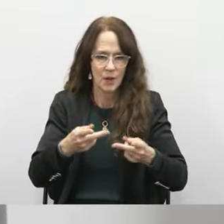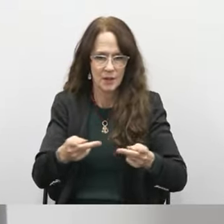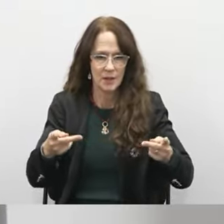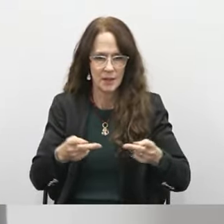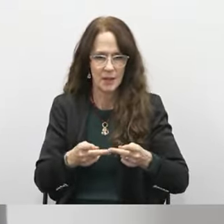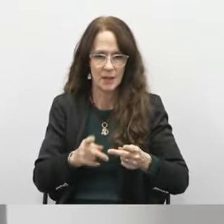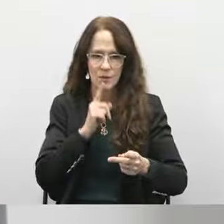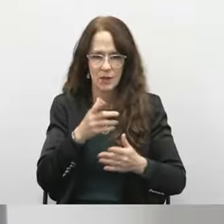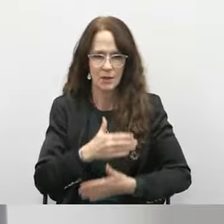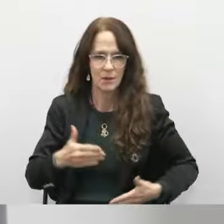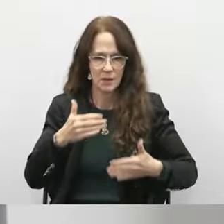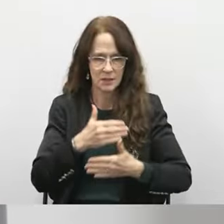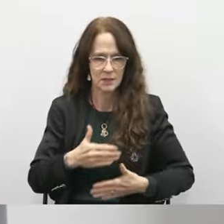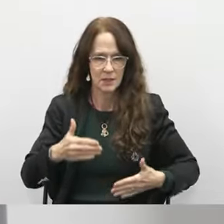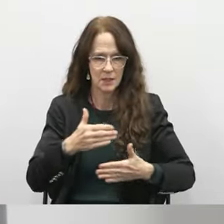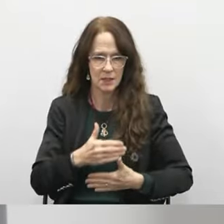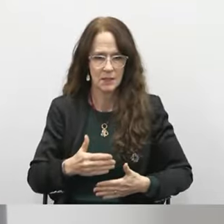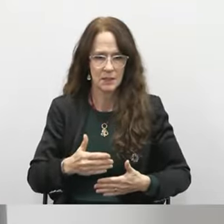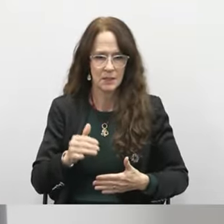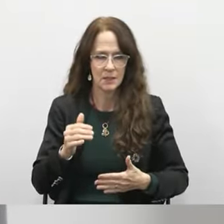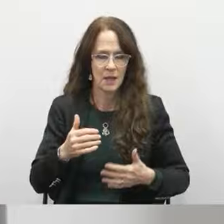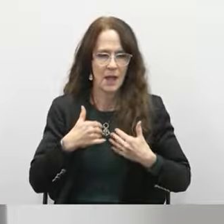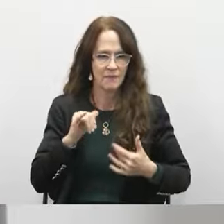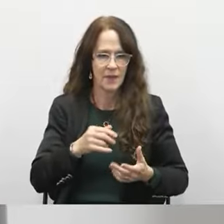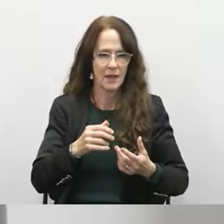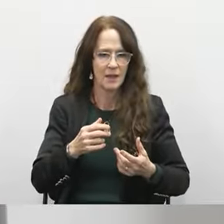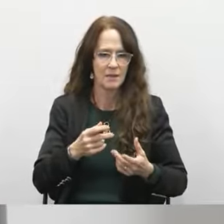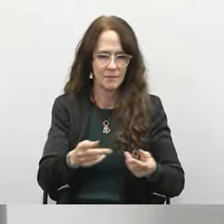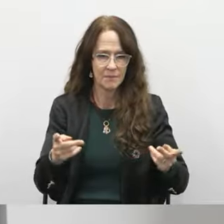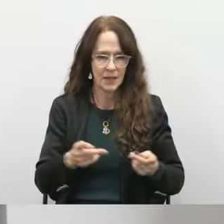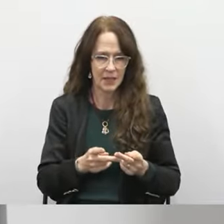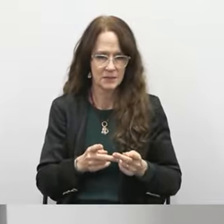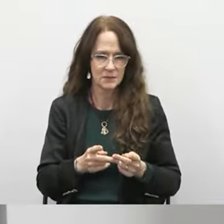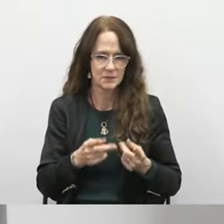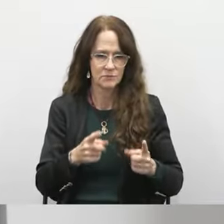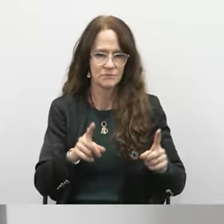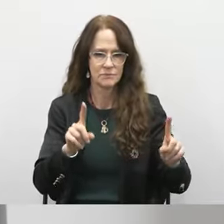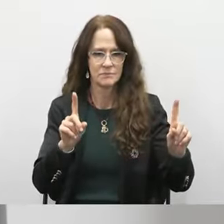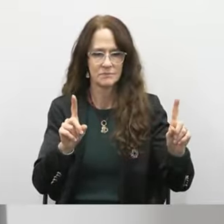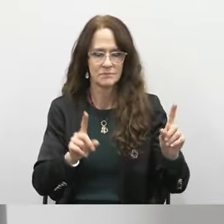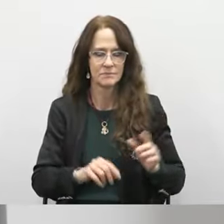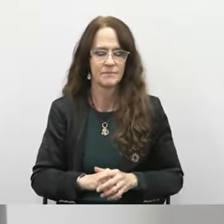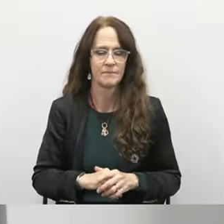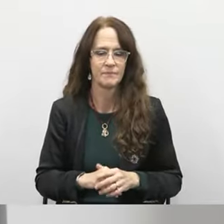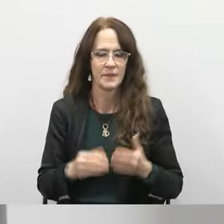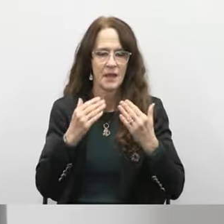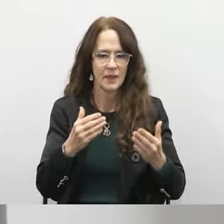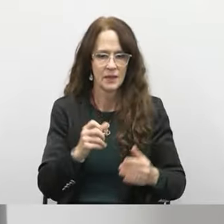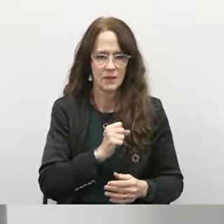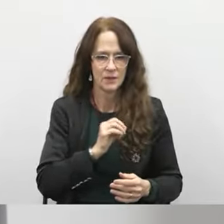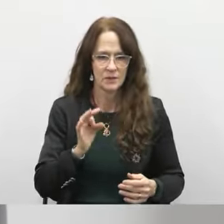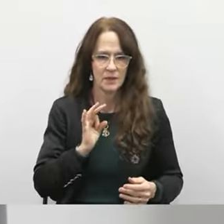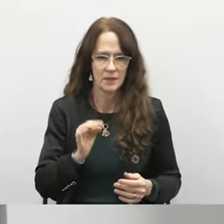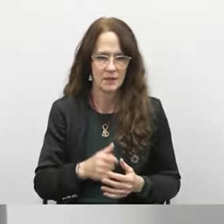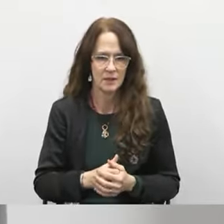really appreciate having that room to grow. So thank you, our staff